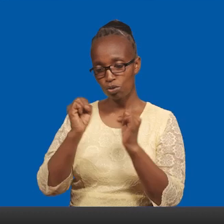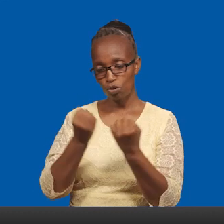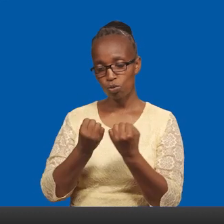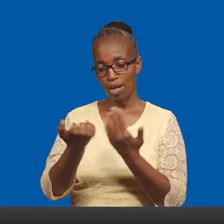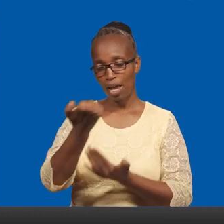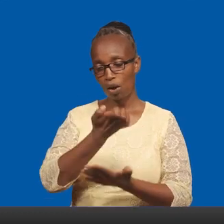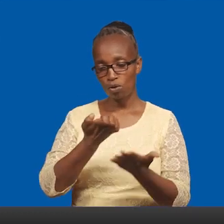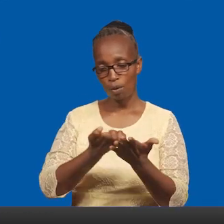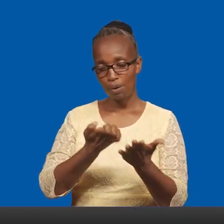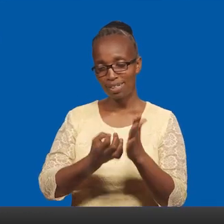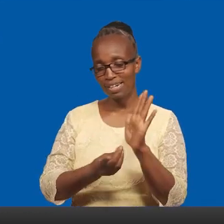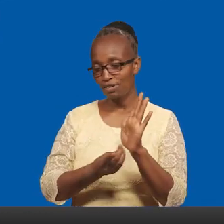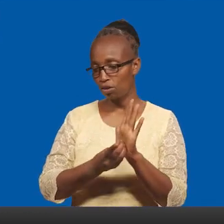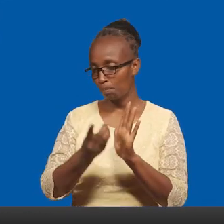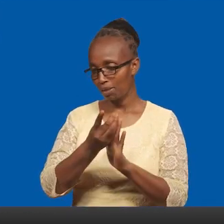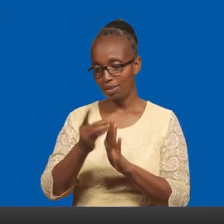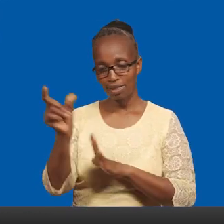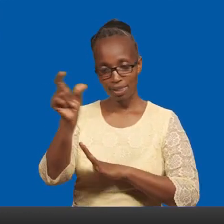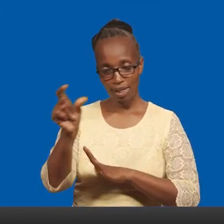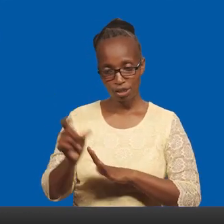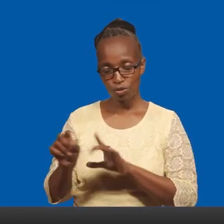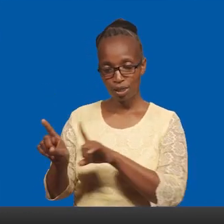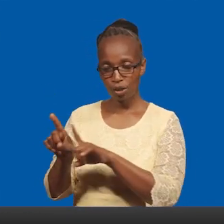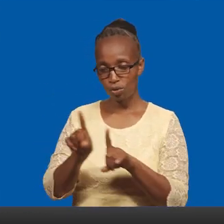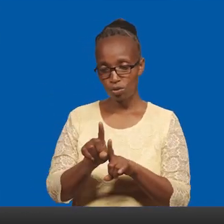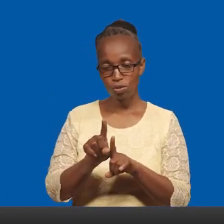development in the region, and to explore mechanisms to